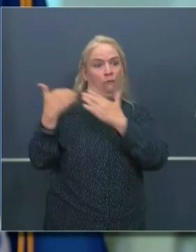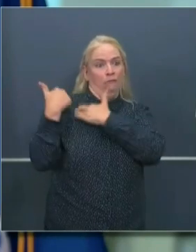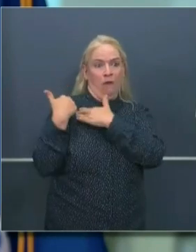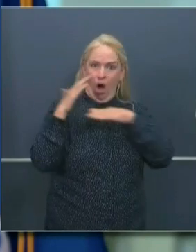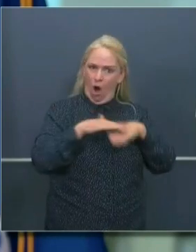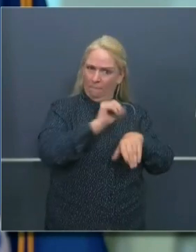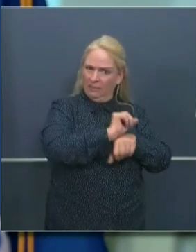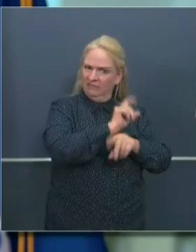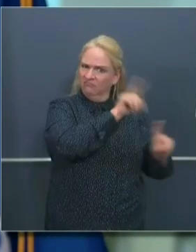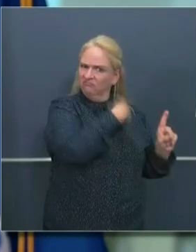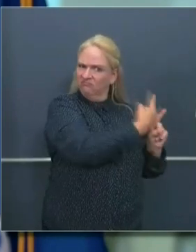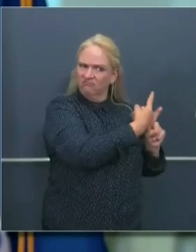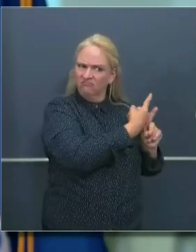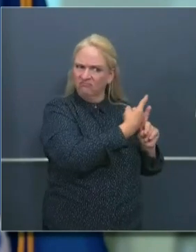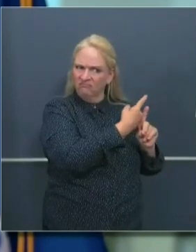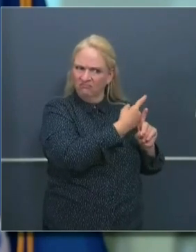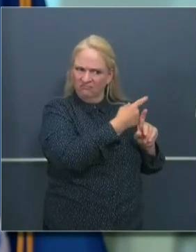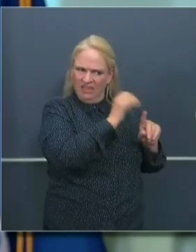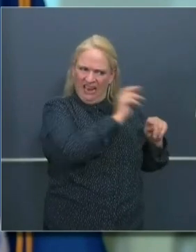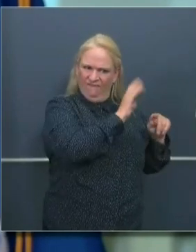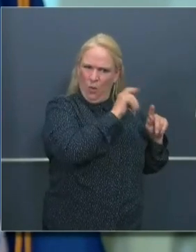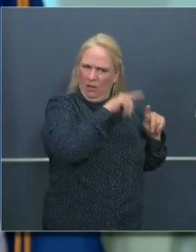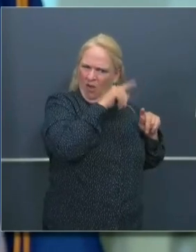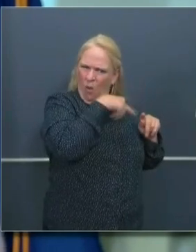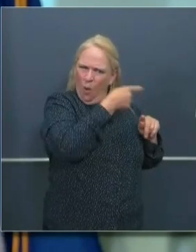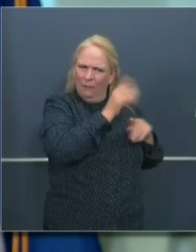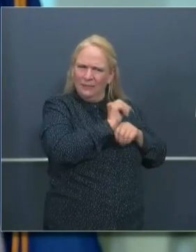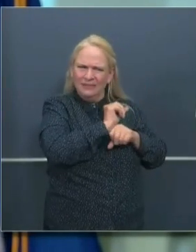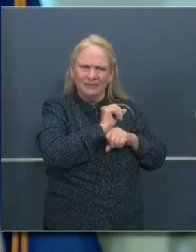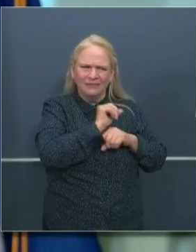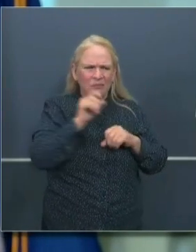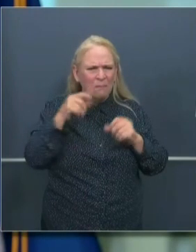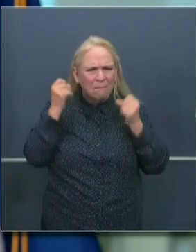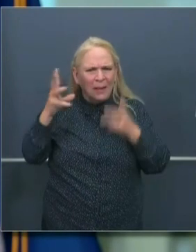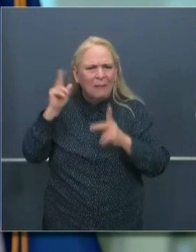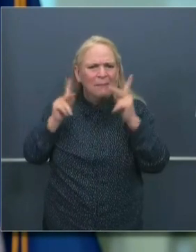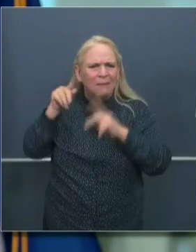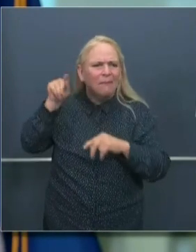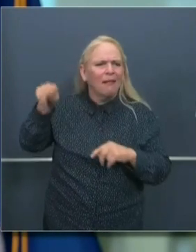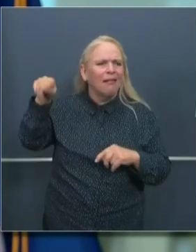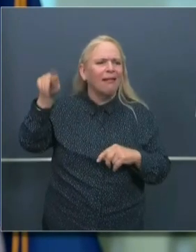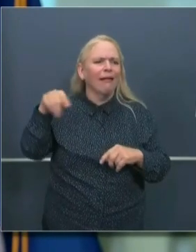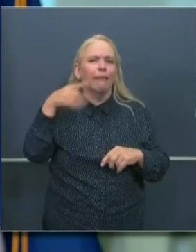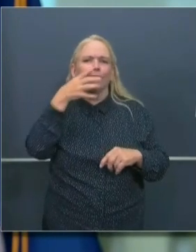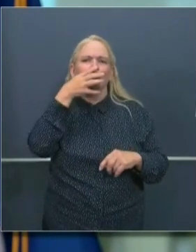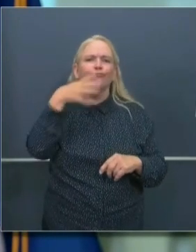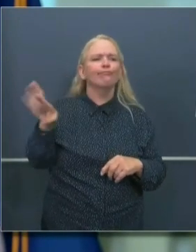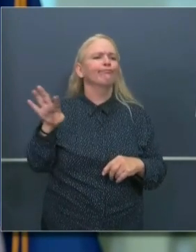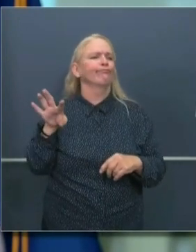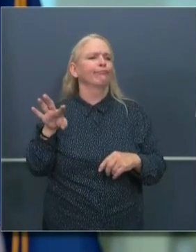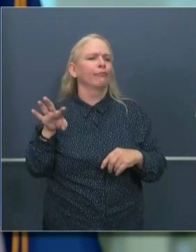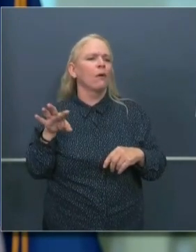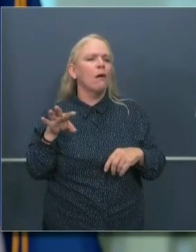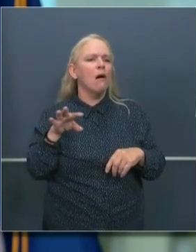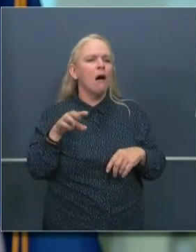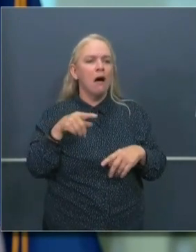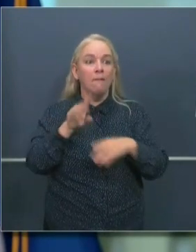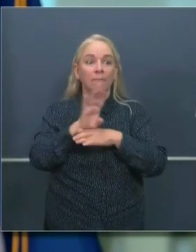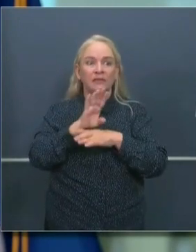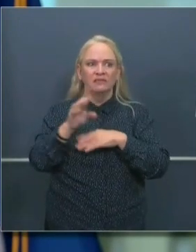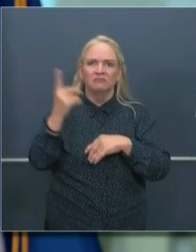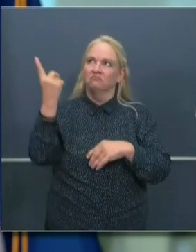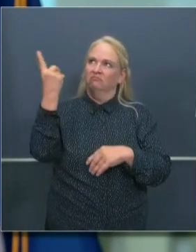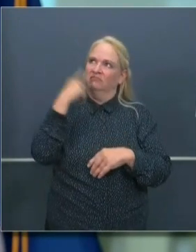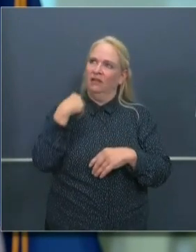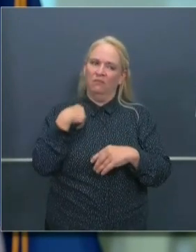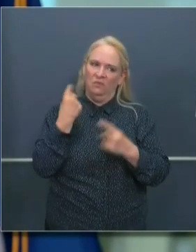have been many instances of people ignoring the orders of the businesses in wearing face masks or physical